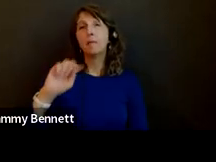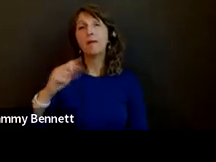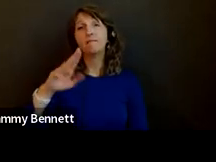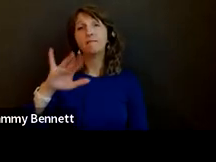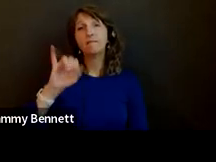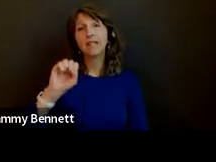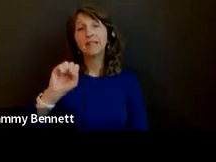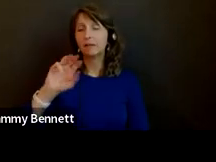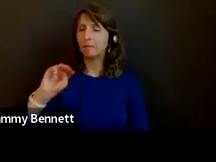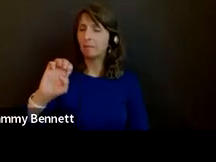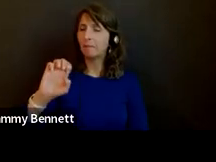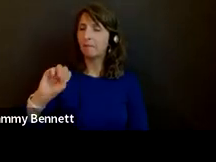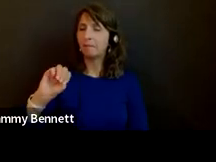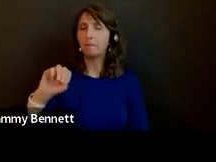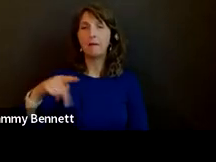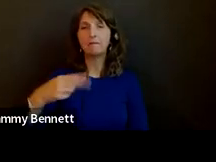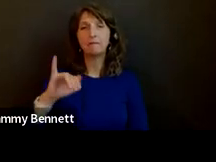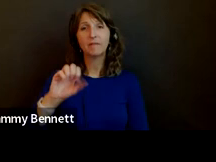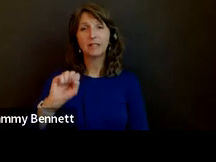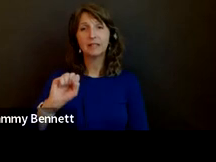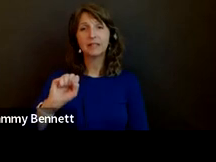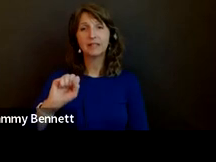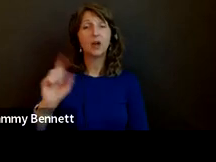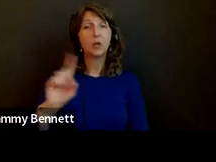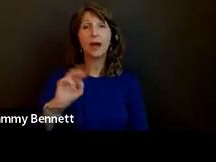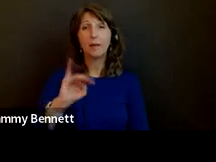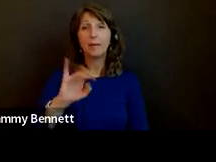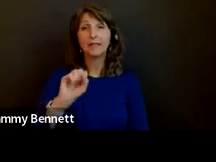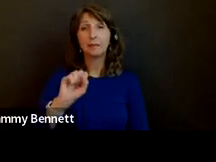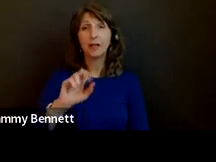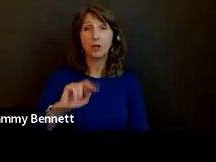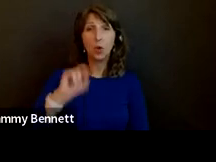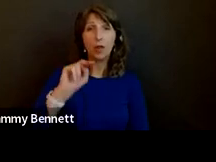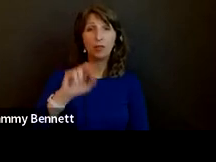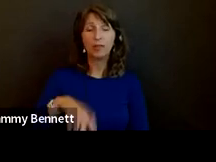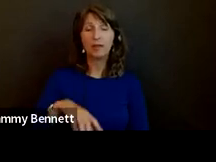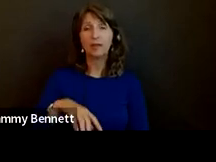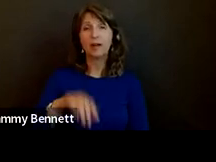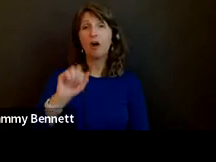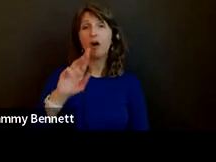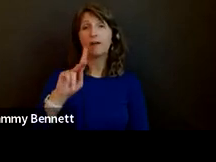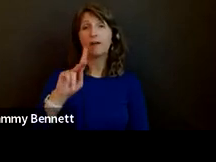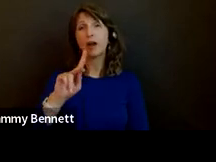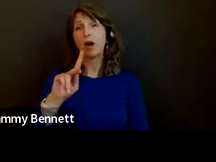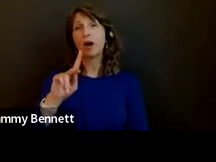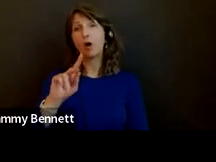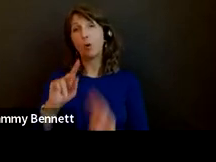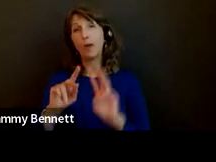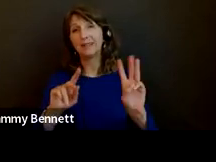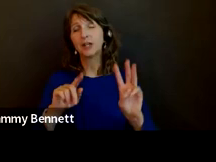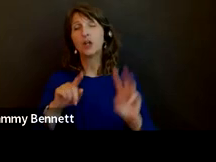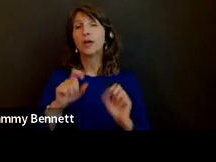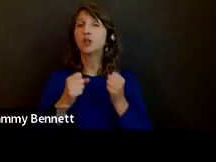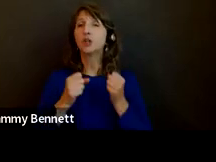north of Mississippi and just east of Arkansas, you can drive through 3 states in 10 minutes. I have had children who have